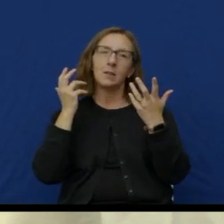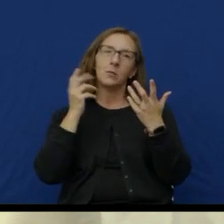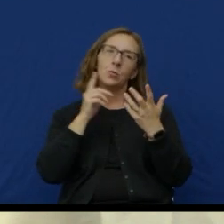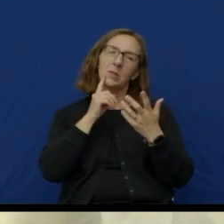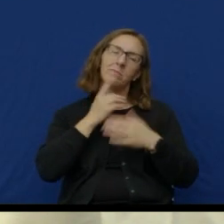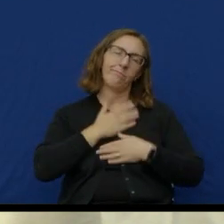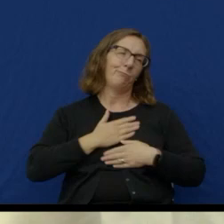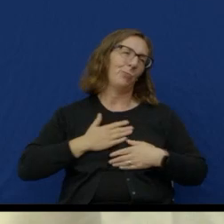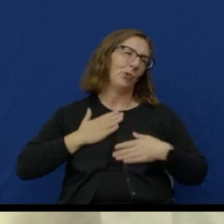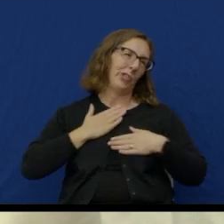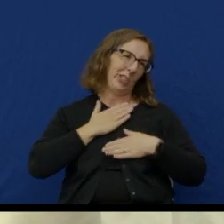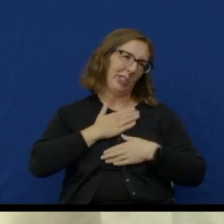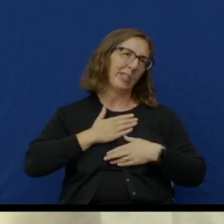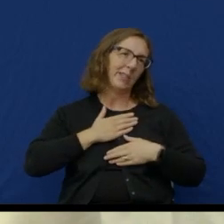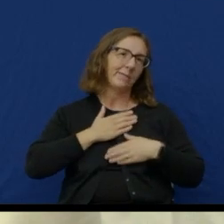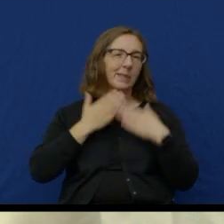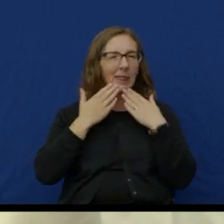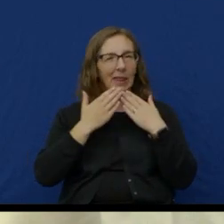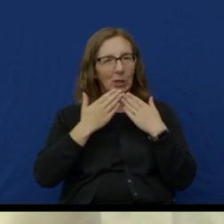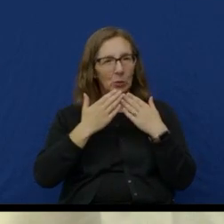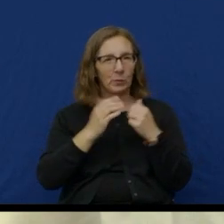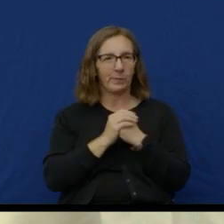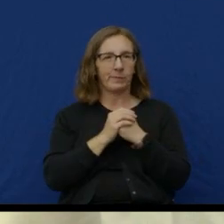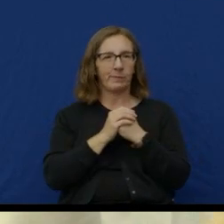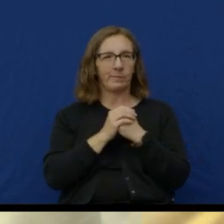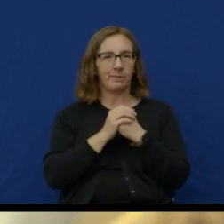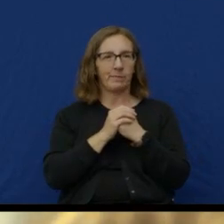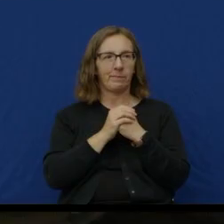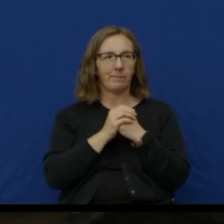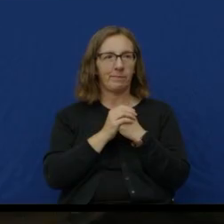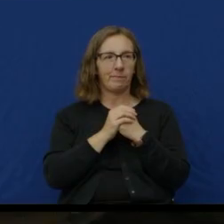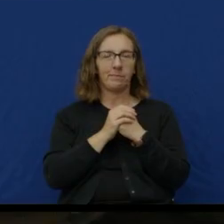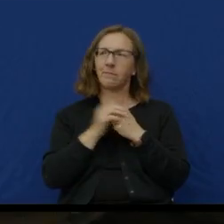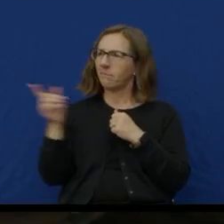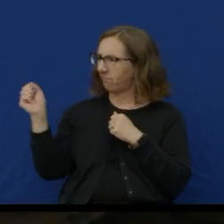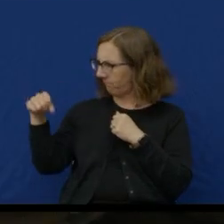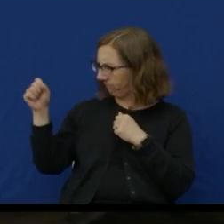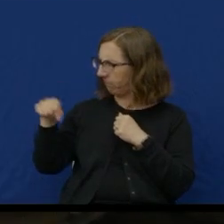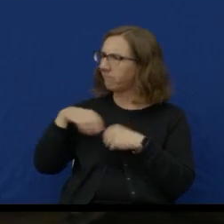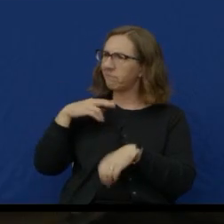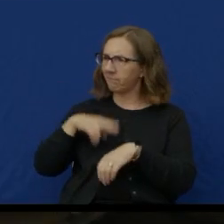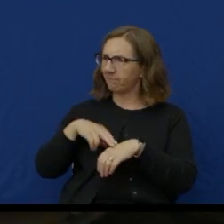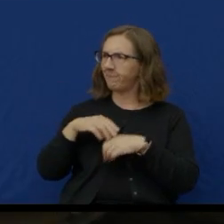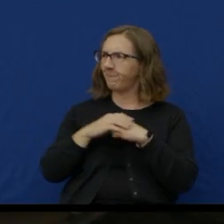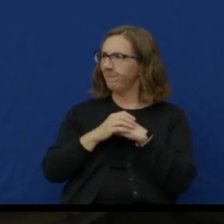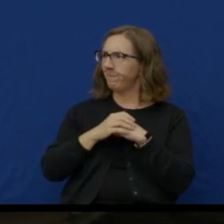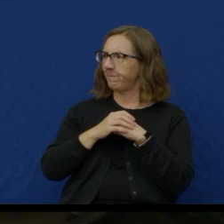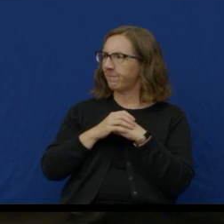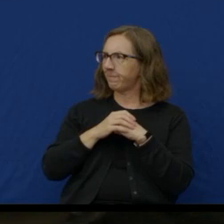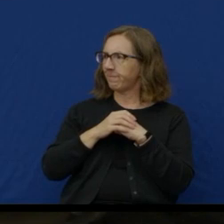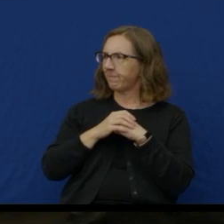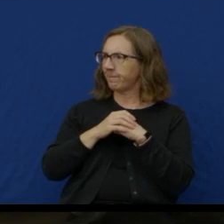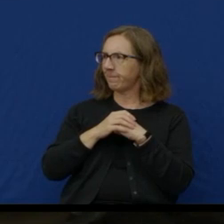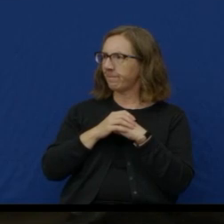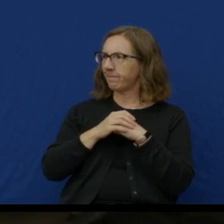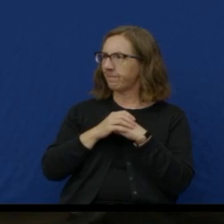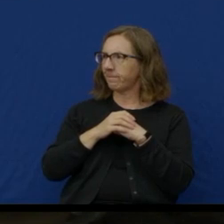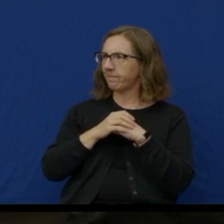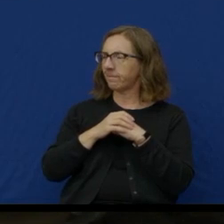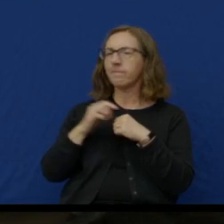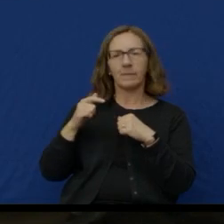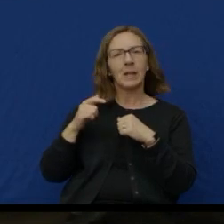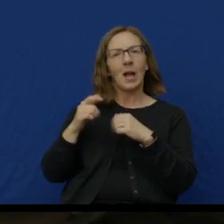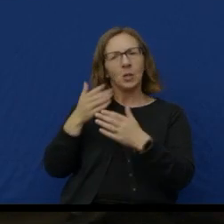really appreciate that. So, thank you. Absolutely. Appreciate the opportunity